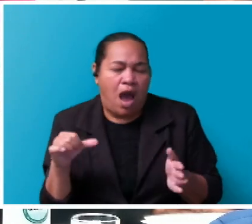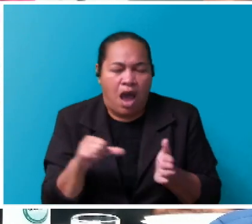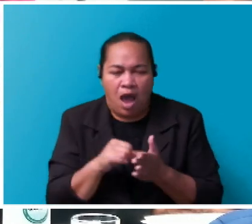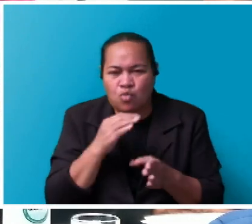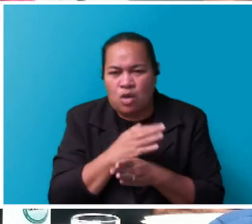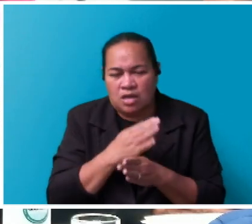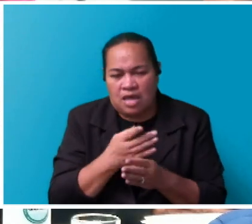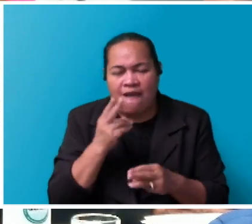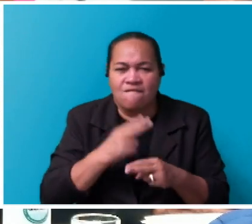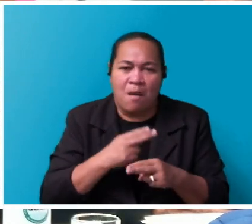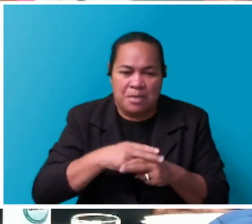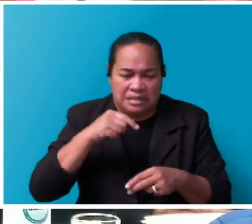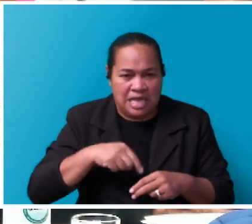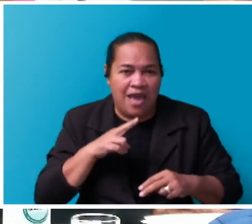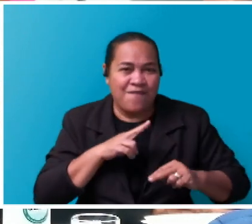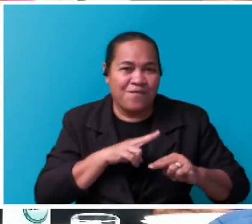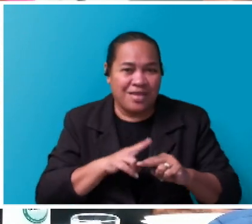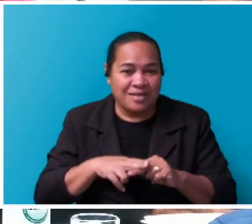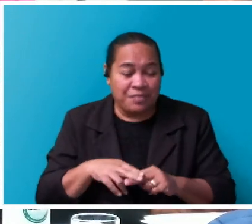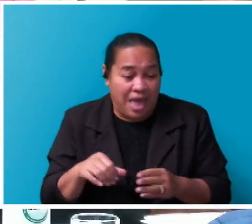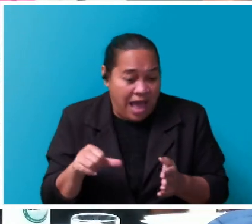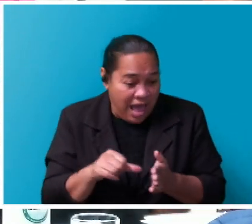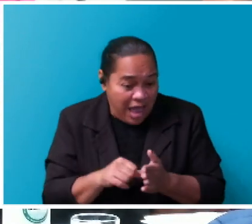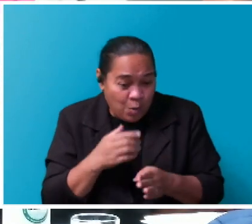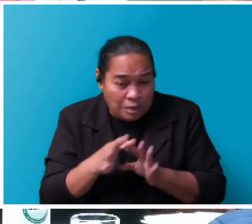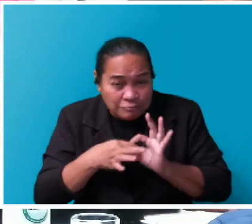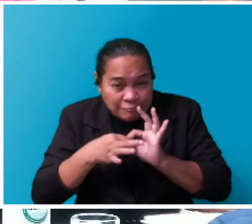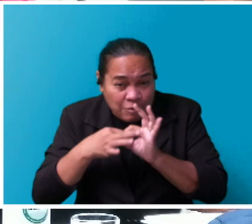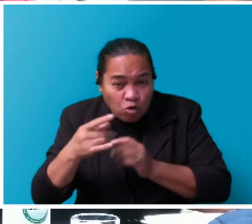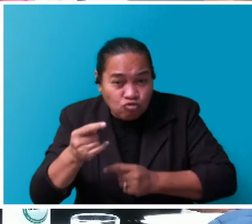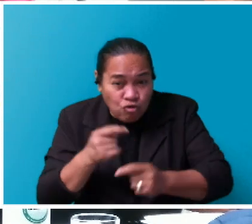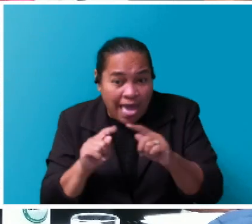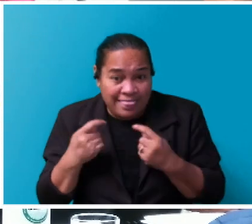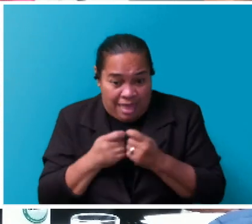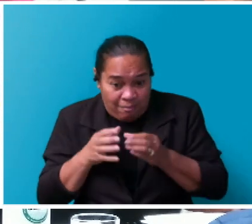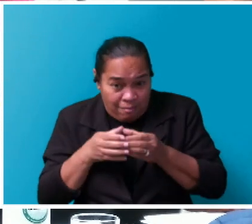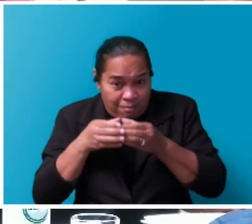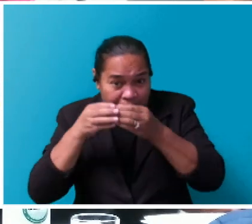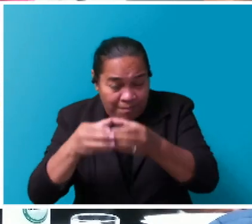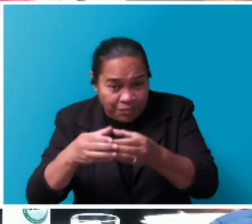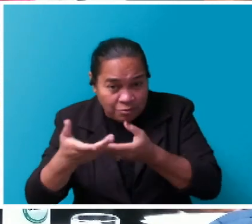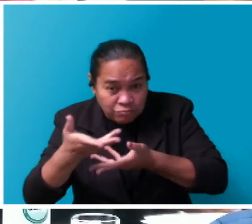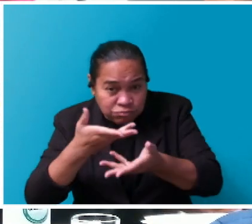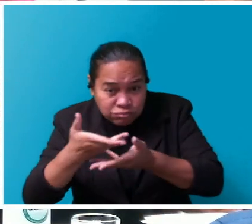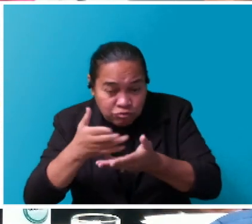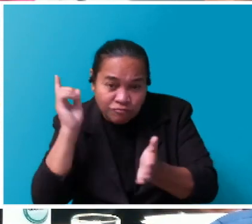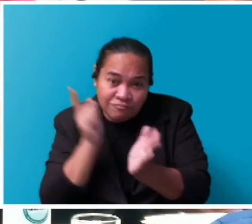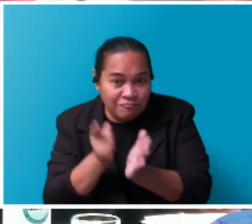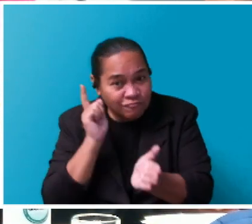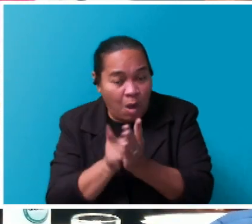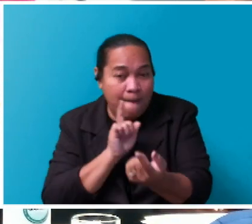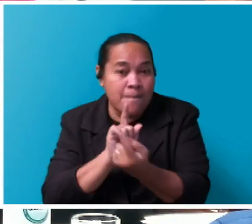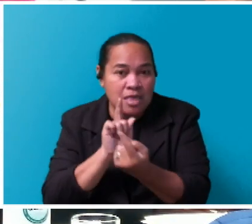Following this, the hard-working trade team led by the Permanent Secretary engaged swiftly in meetings with